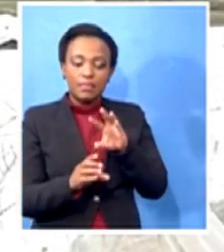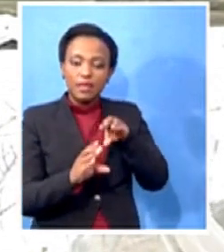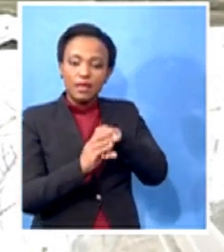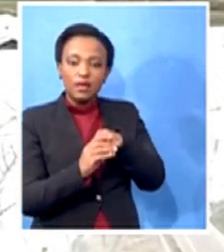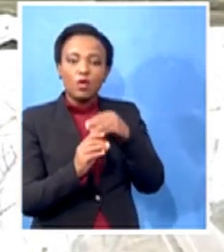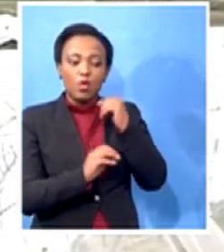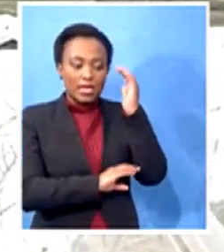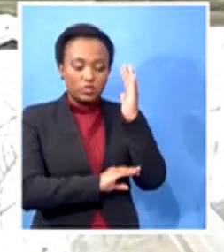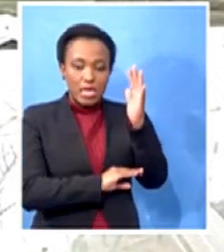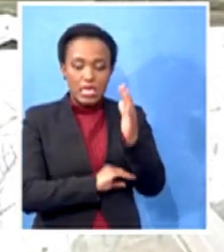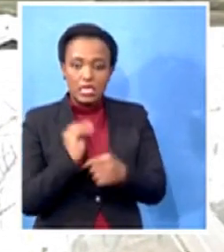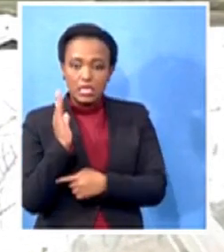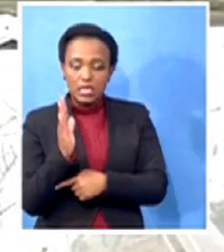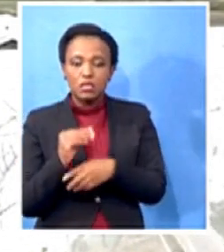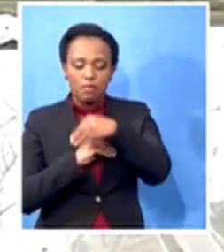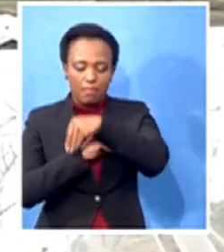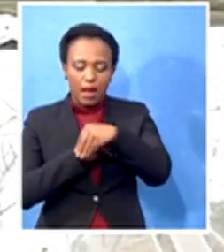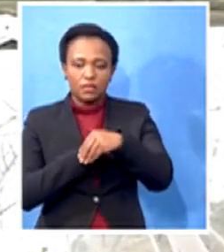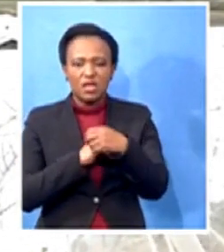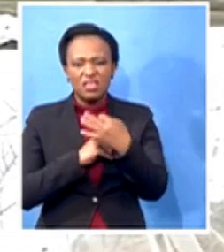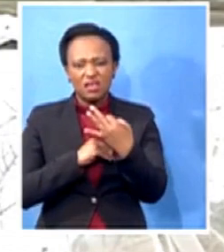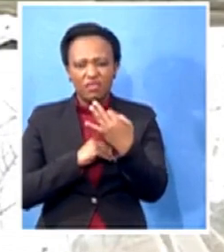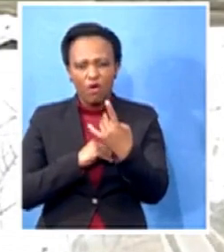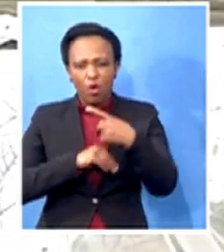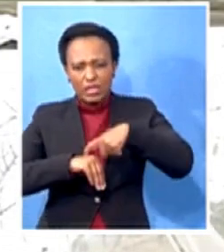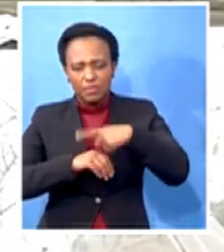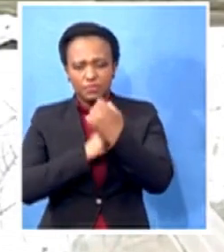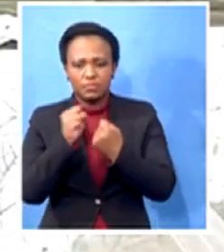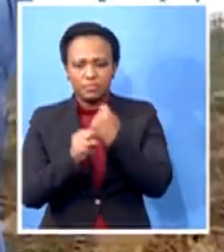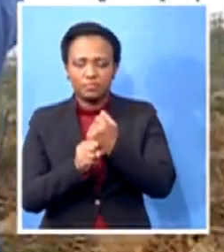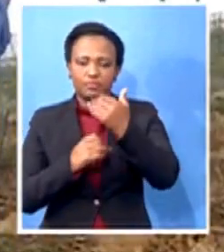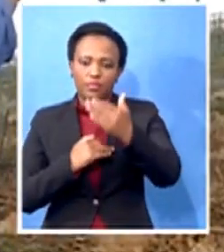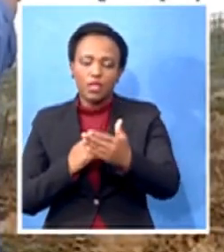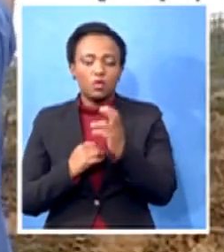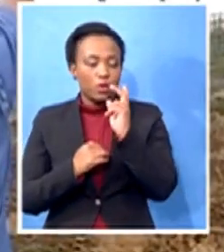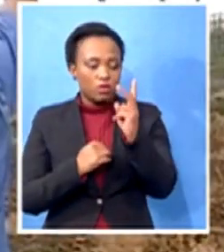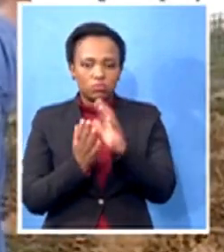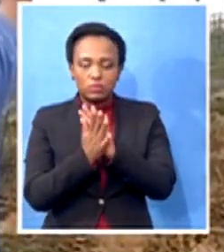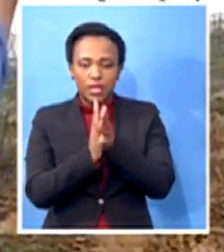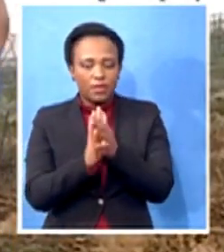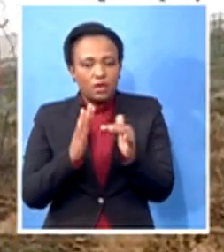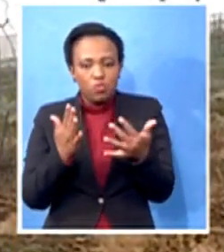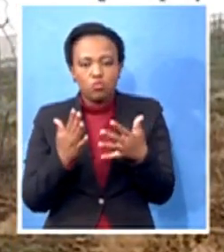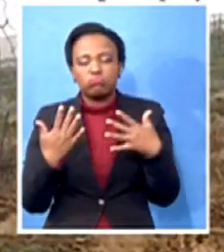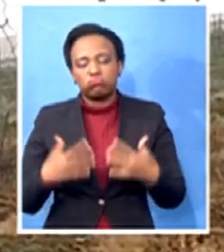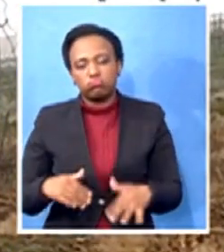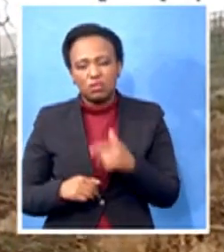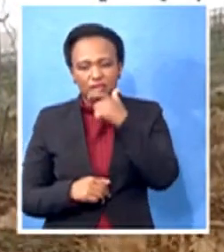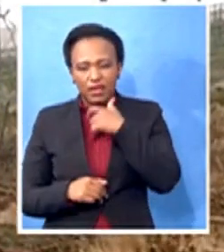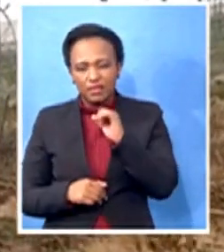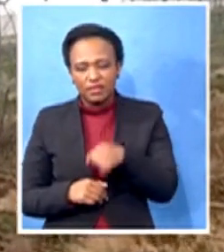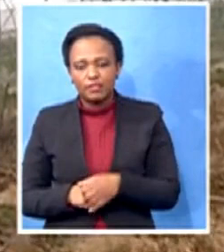and yeah, it's heartbreaking for everybody to have a look at the damage that is here. It's very sad. Down the road is an apple and kiwi fruit